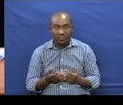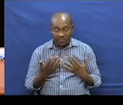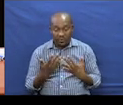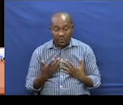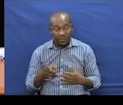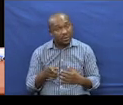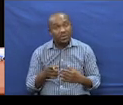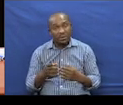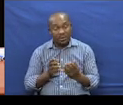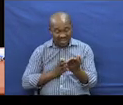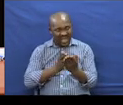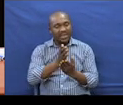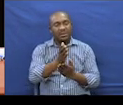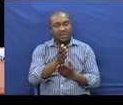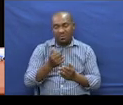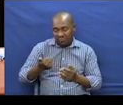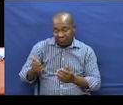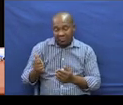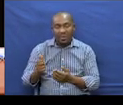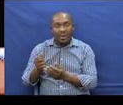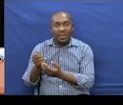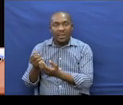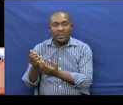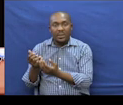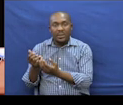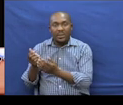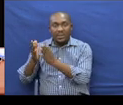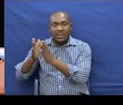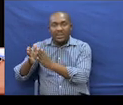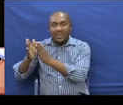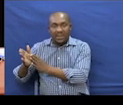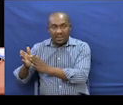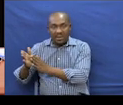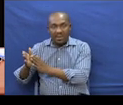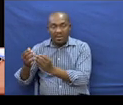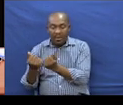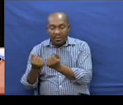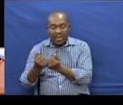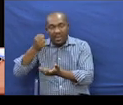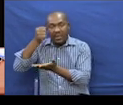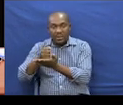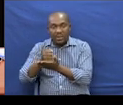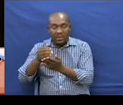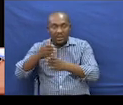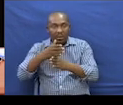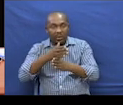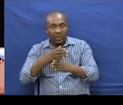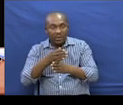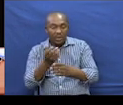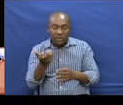citizens directly make a decision concerning various social, political, and